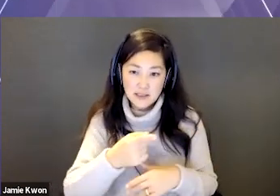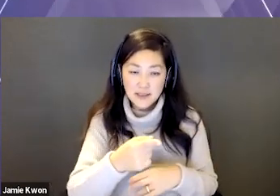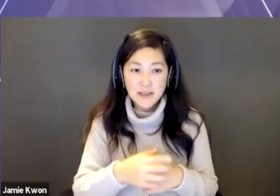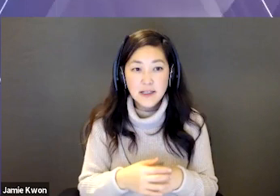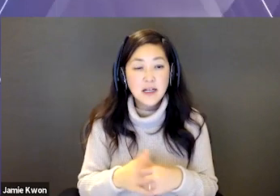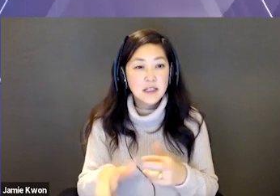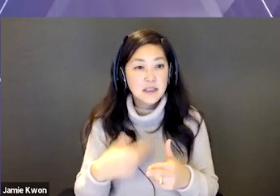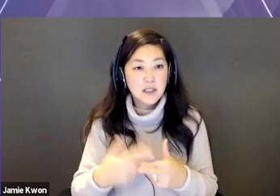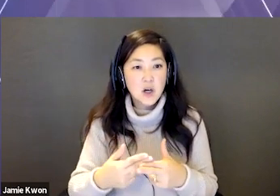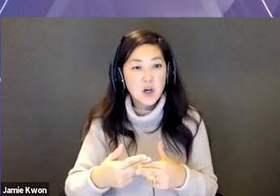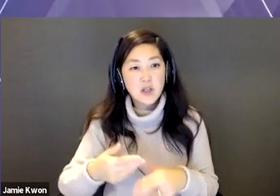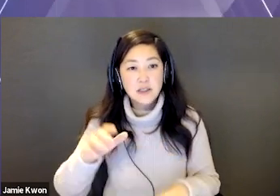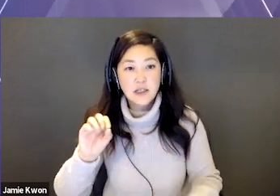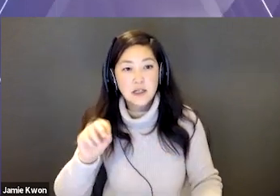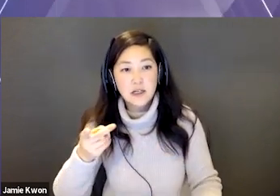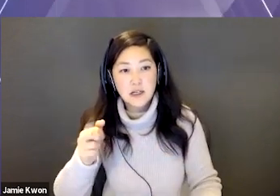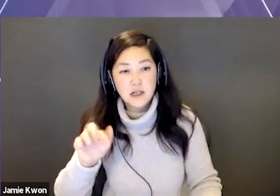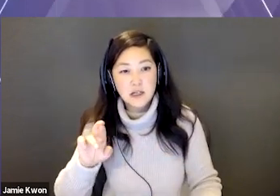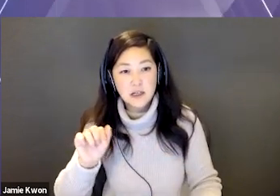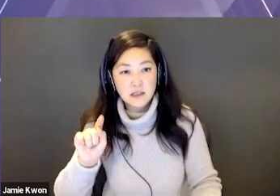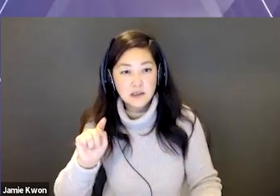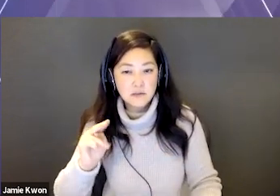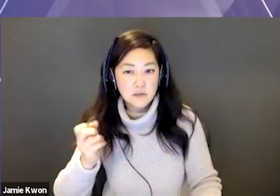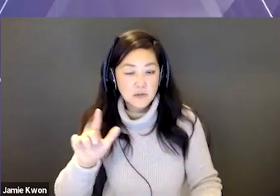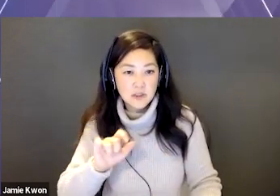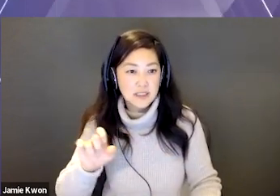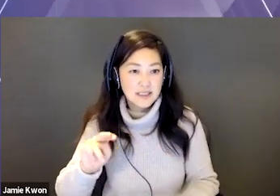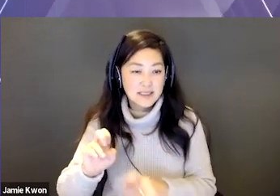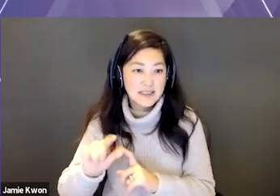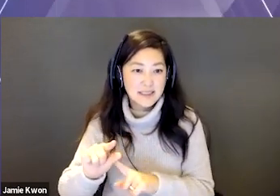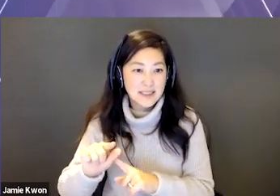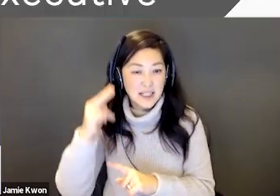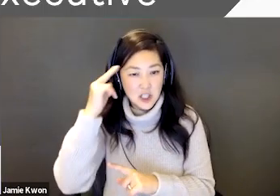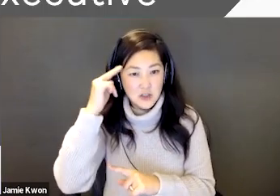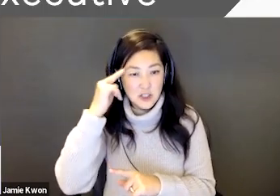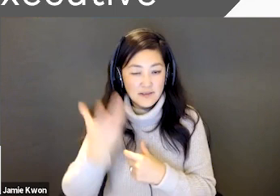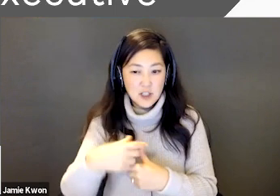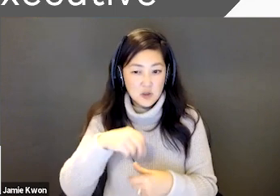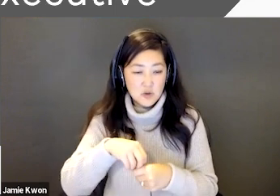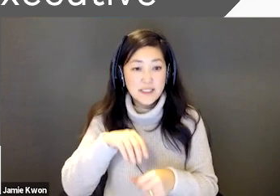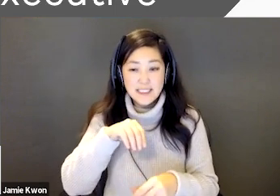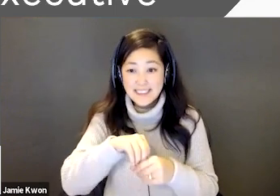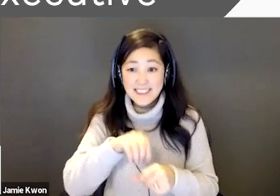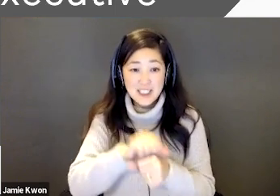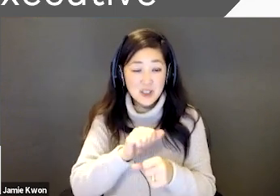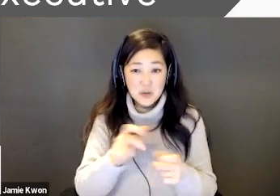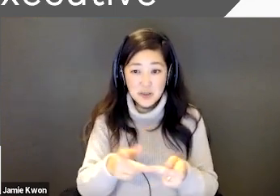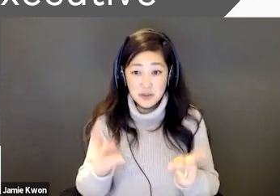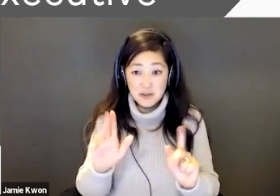called Operationalizing Neurodiversity Inclusion in the Workplace. So to start off with, take it away,